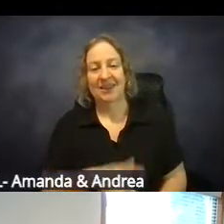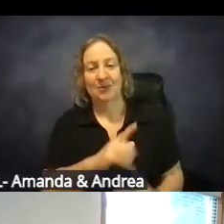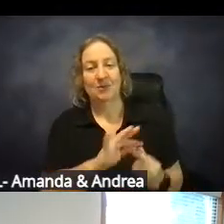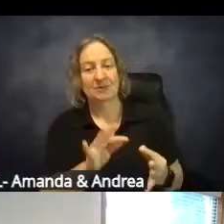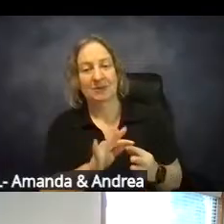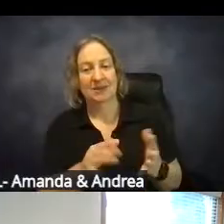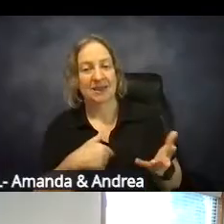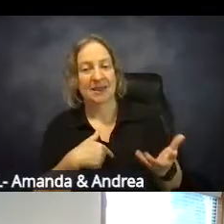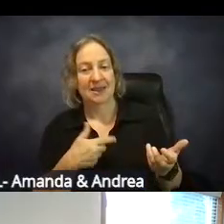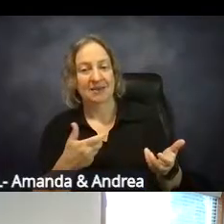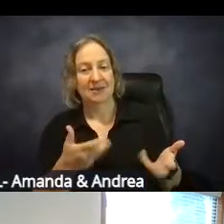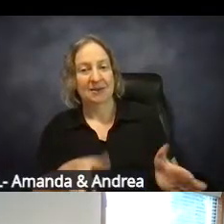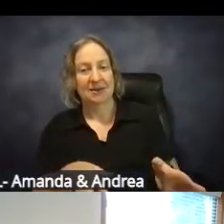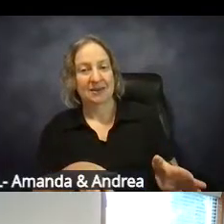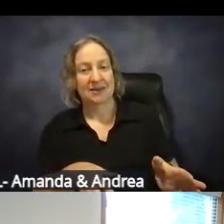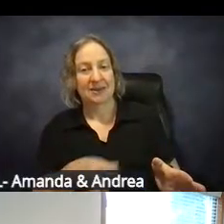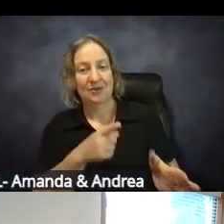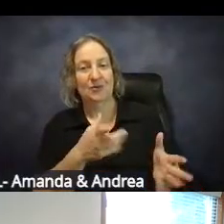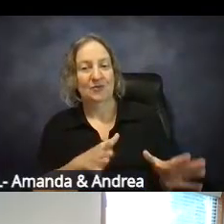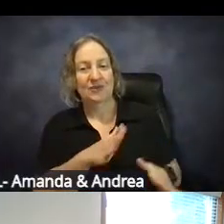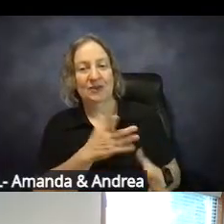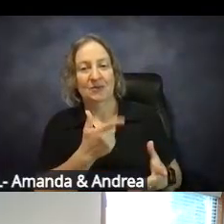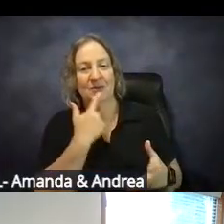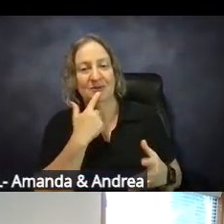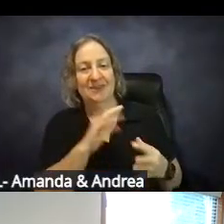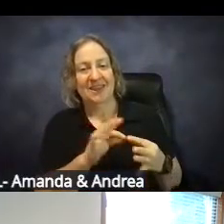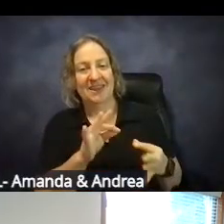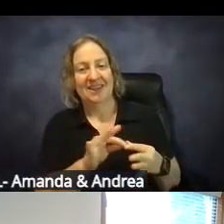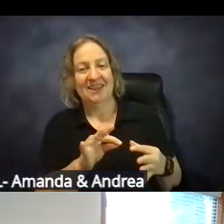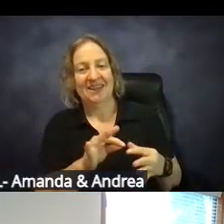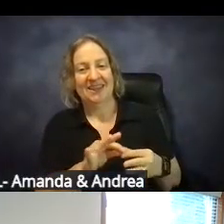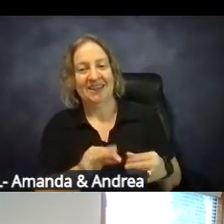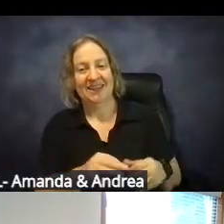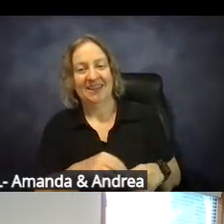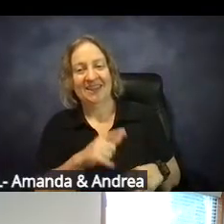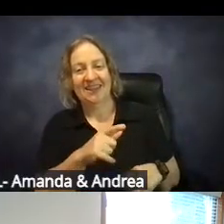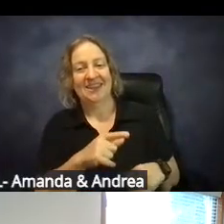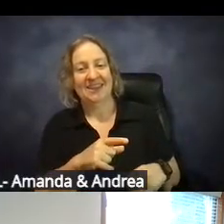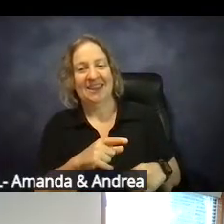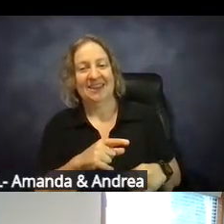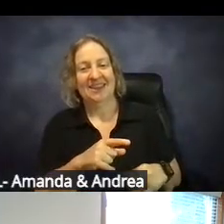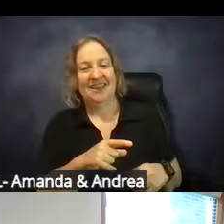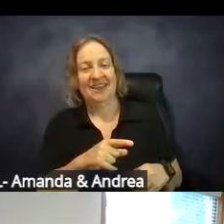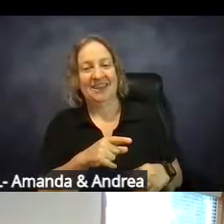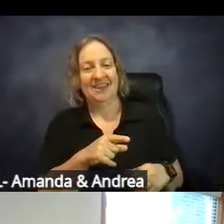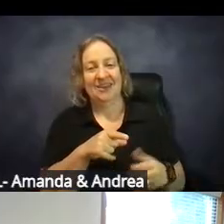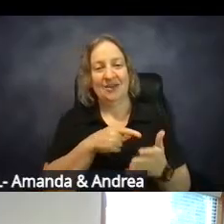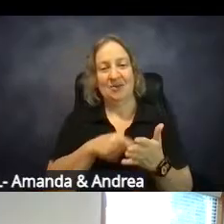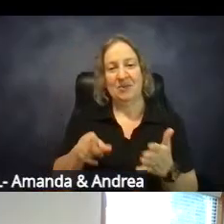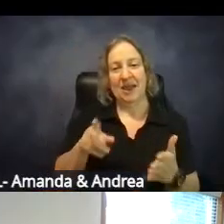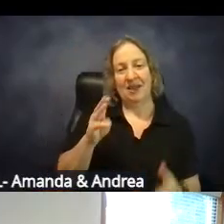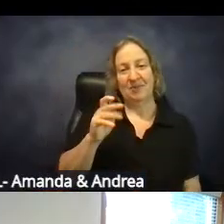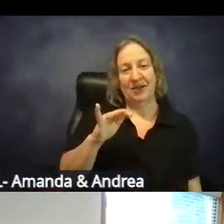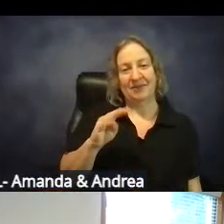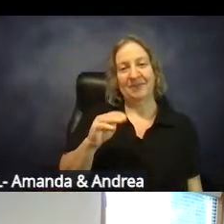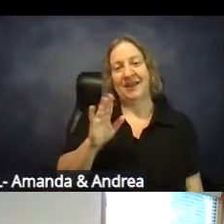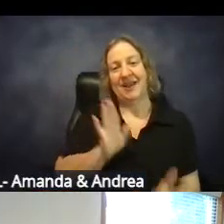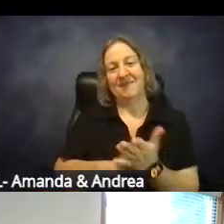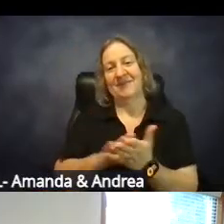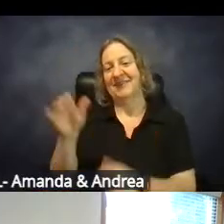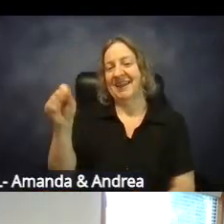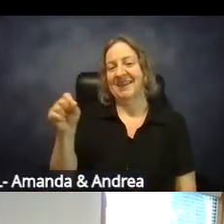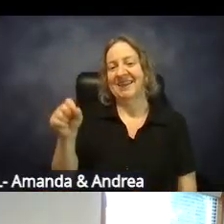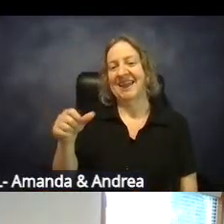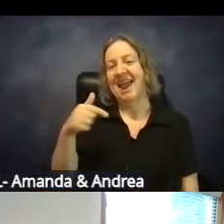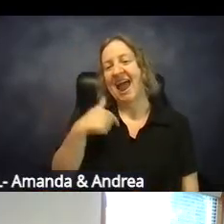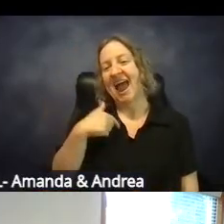so you finish what you're saying and then I can. Well, you're paying Miriam a compliment. I'm not getting in the way of that. Yeah, I was going